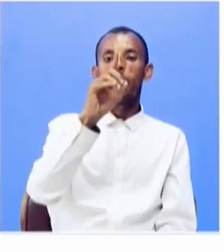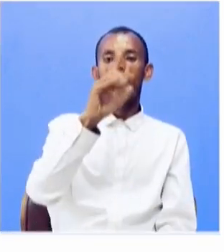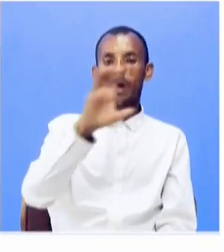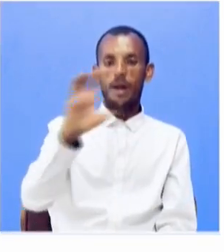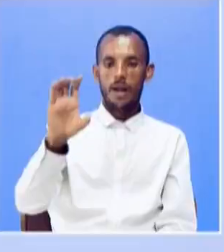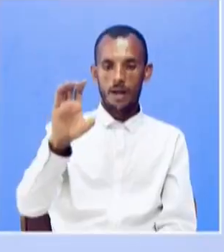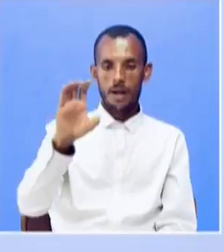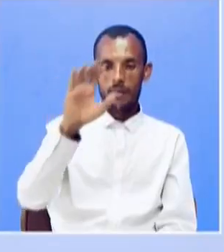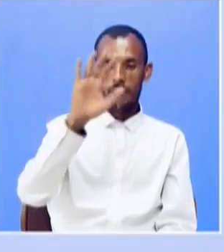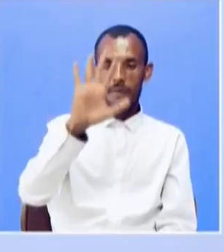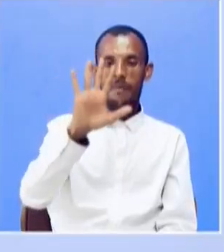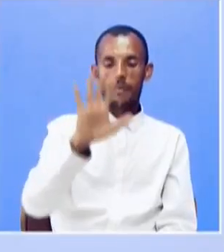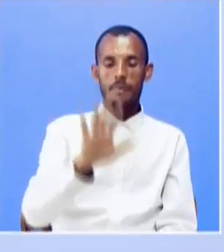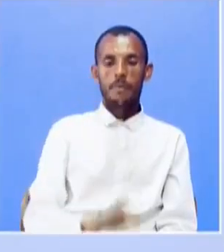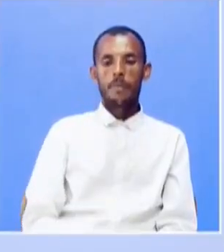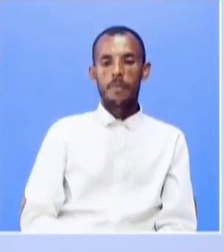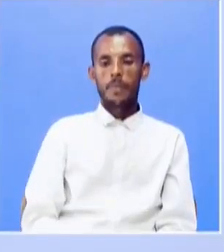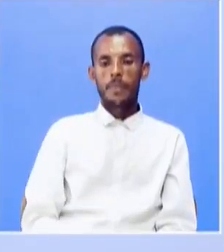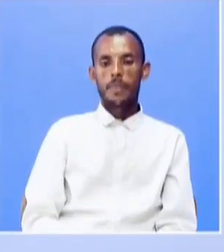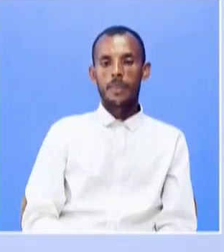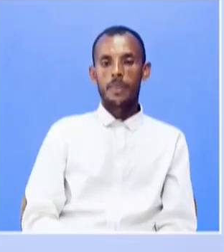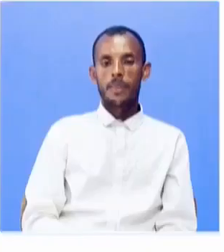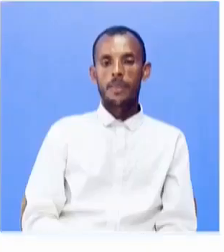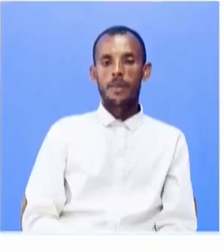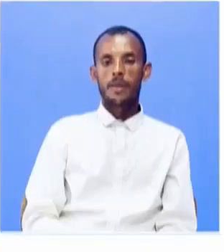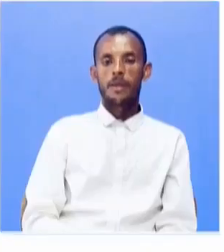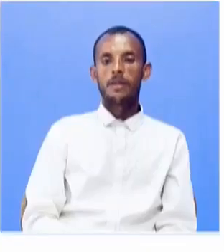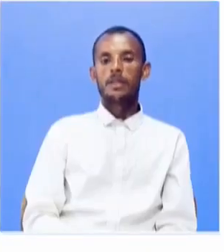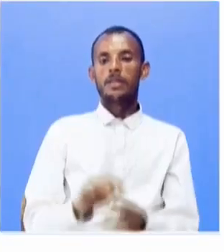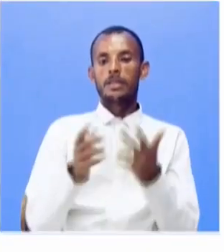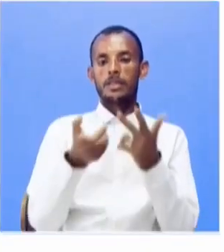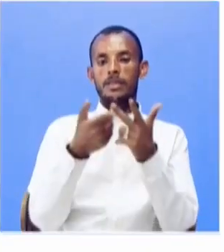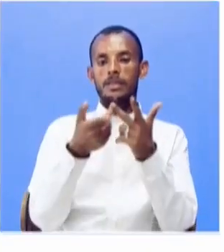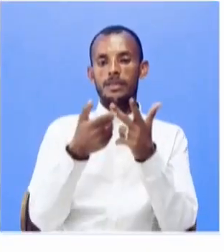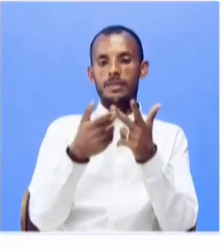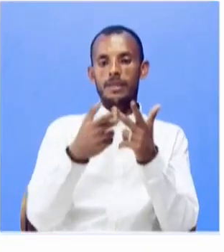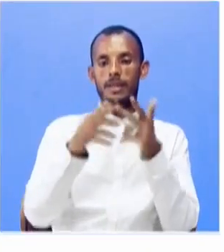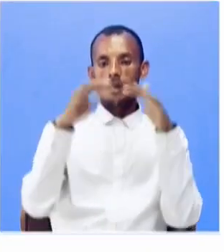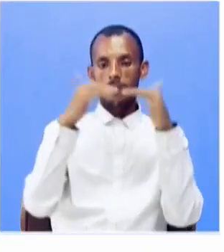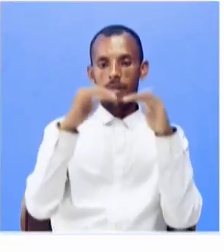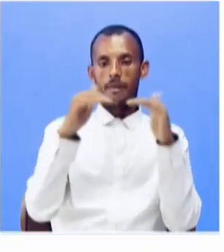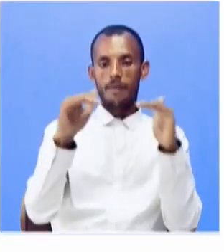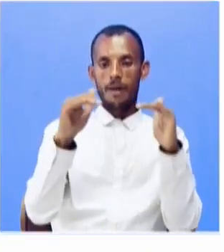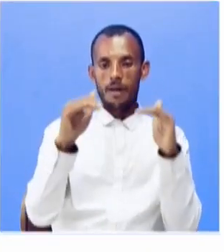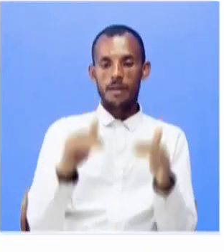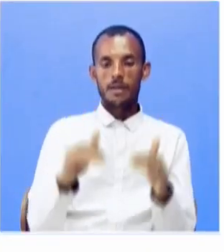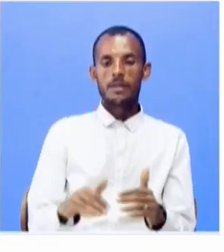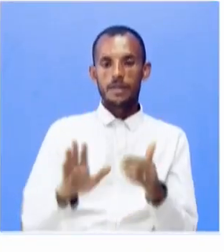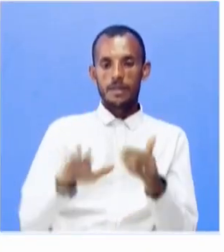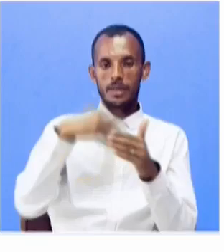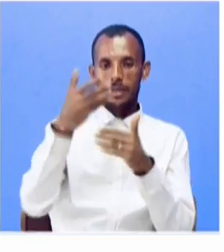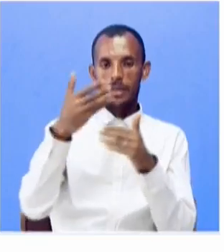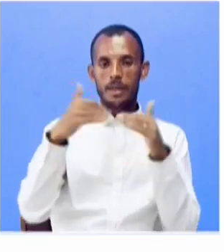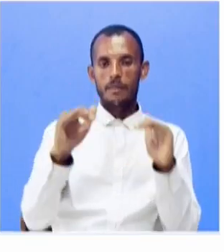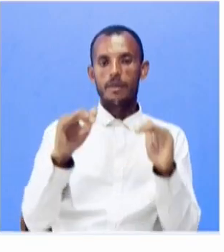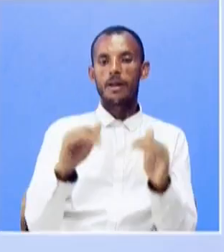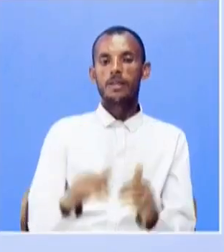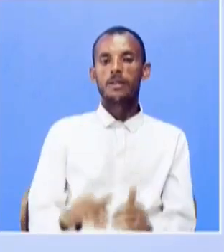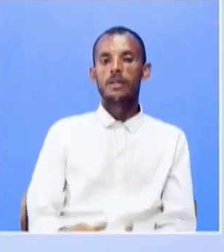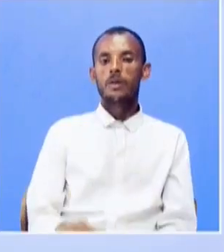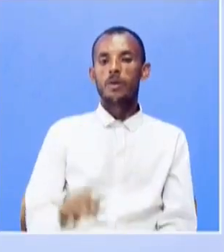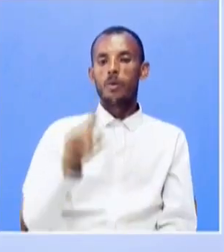is 105. Again for the interval. The next interval